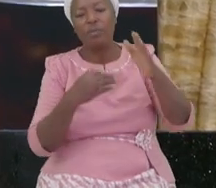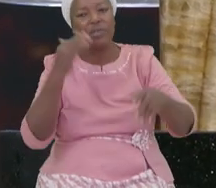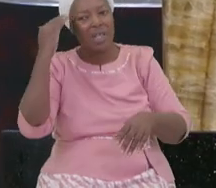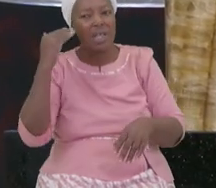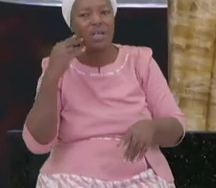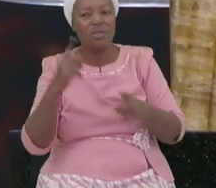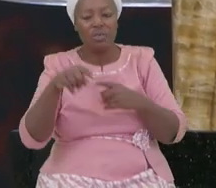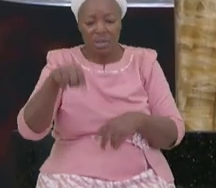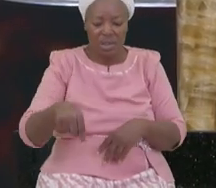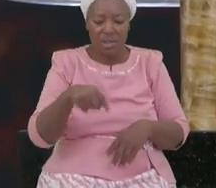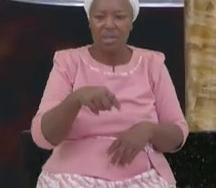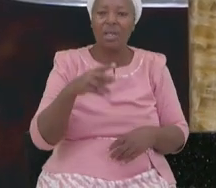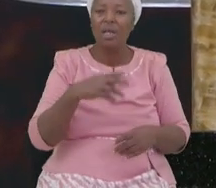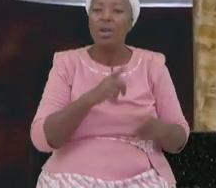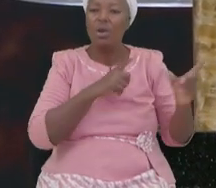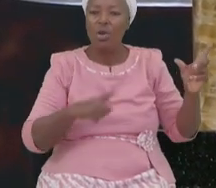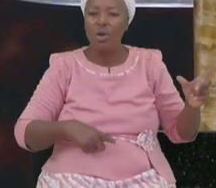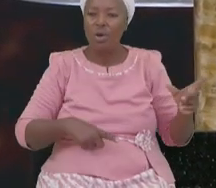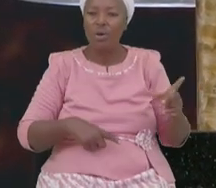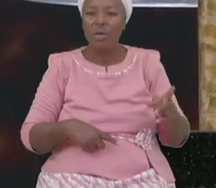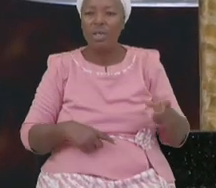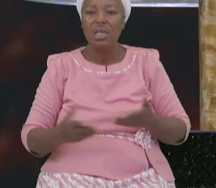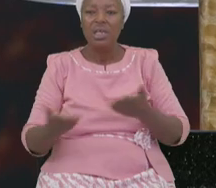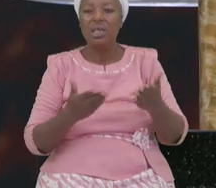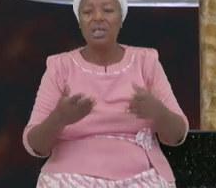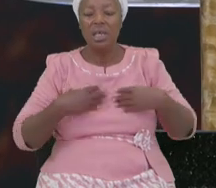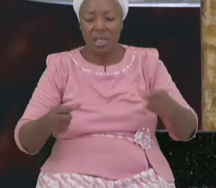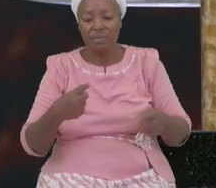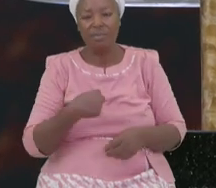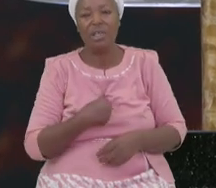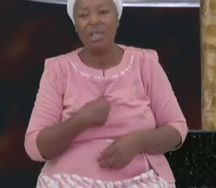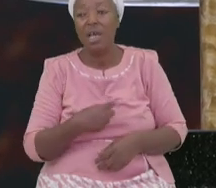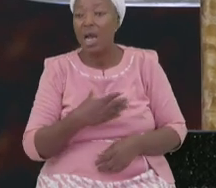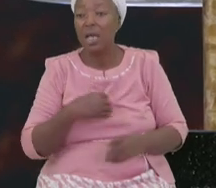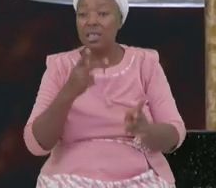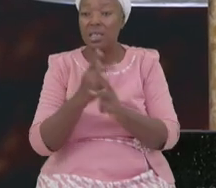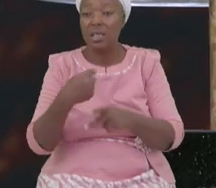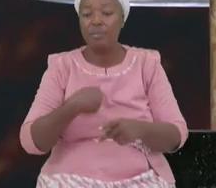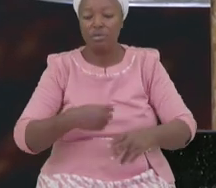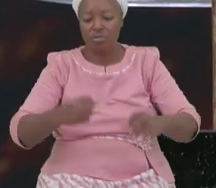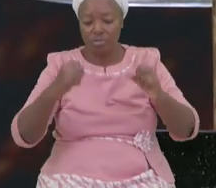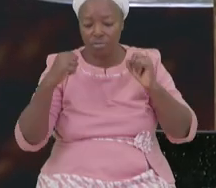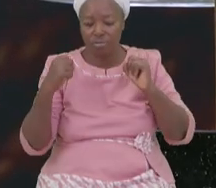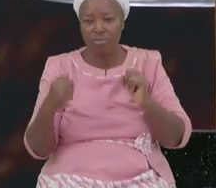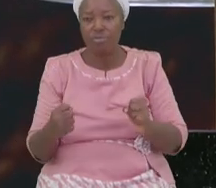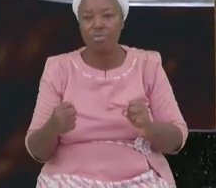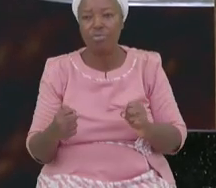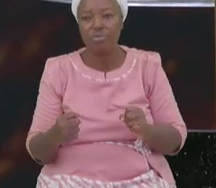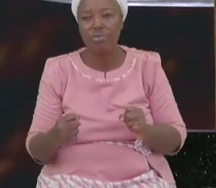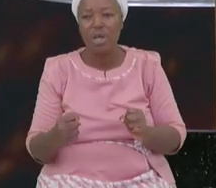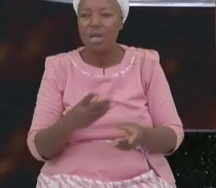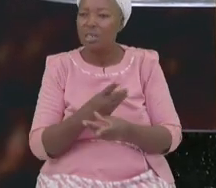the tip of the toe. Lord, heal me and keep me sound,